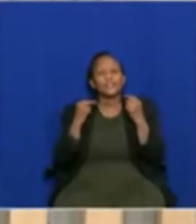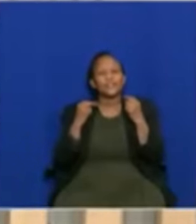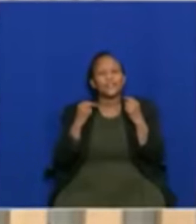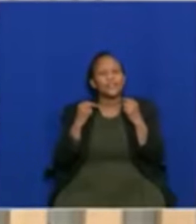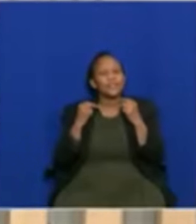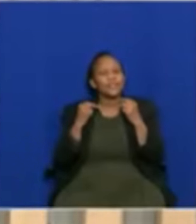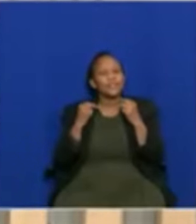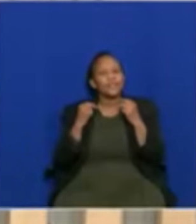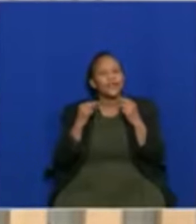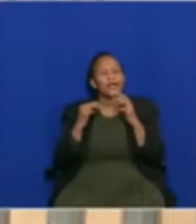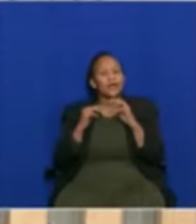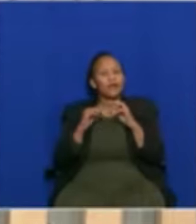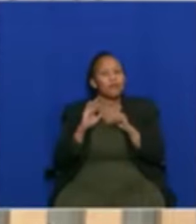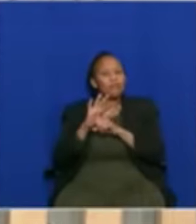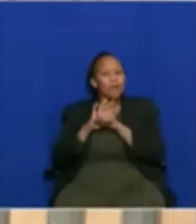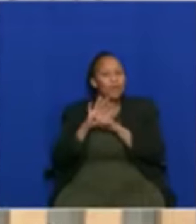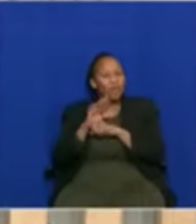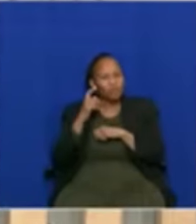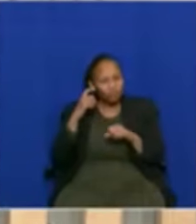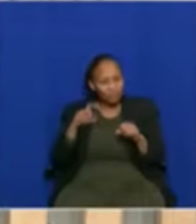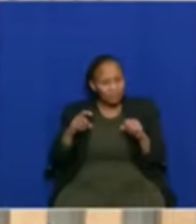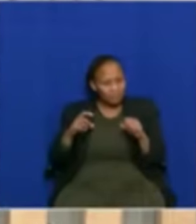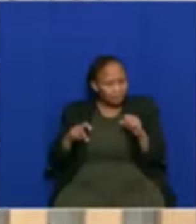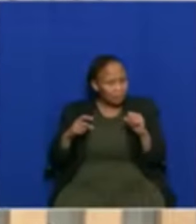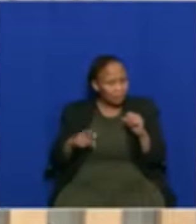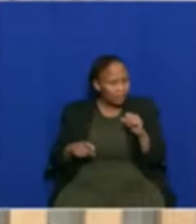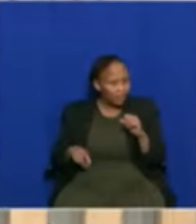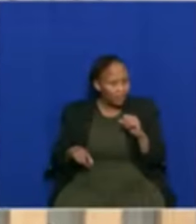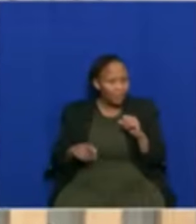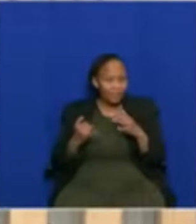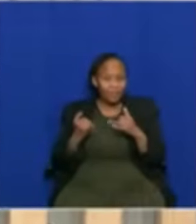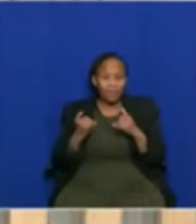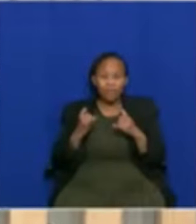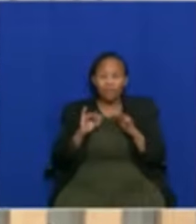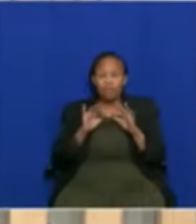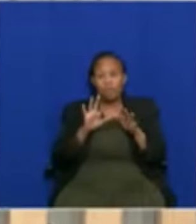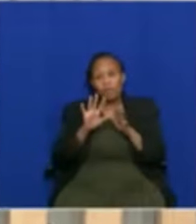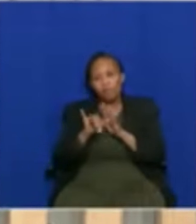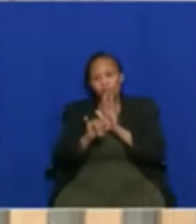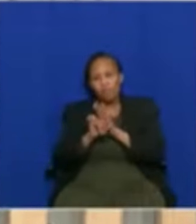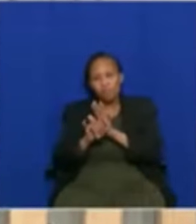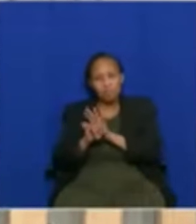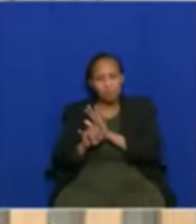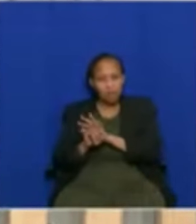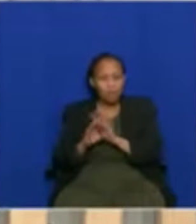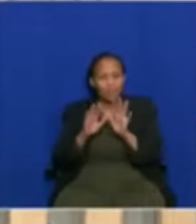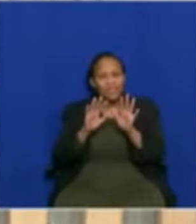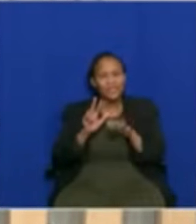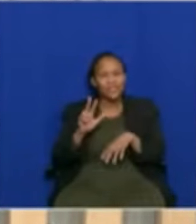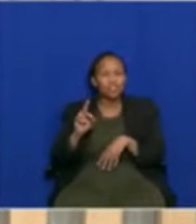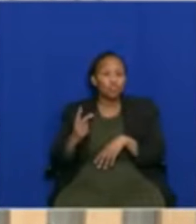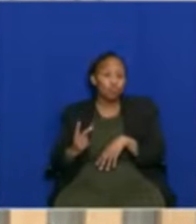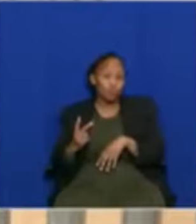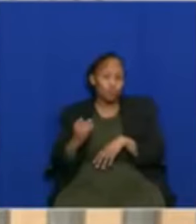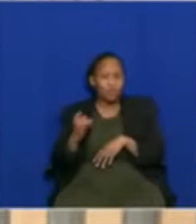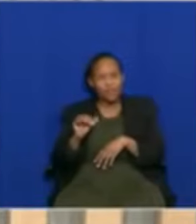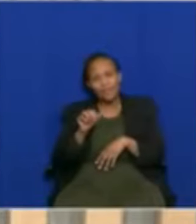people identified therein. In this one, I'd referred us to 1082, details of the matter or other information, and it